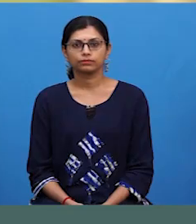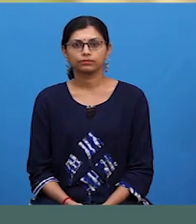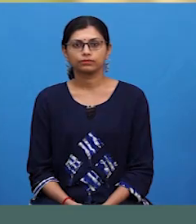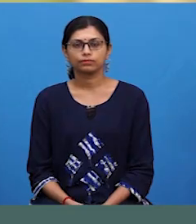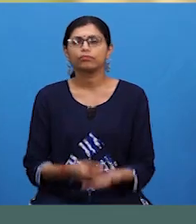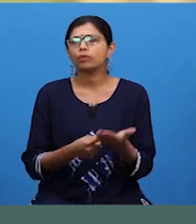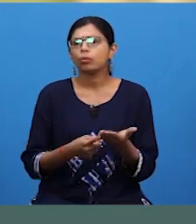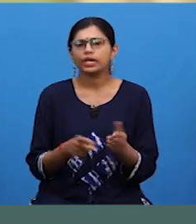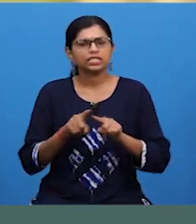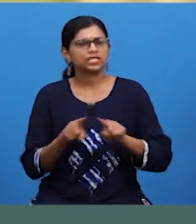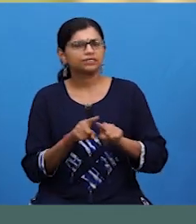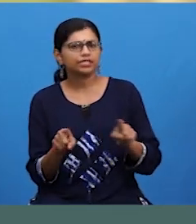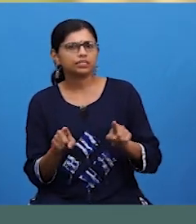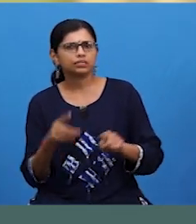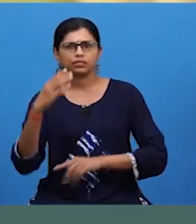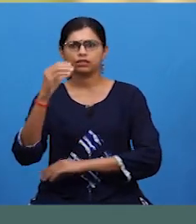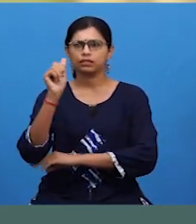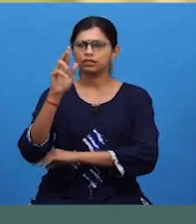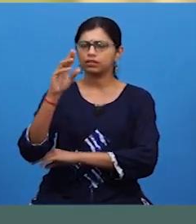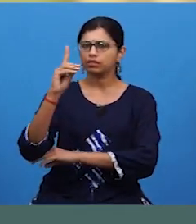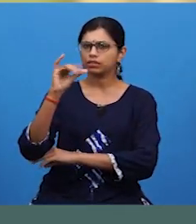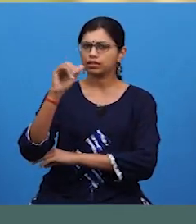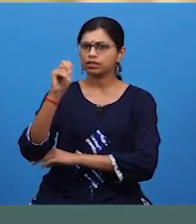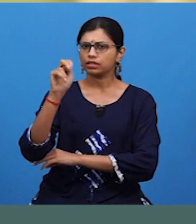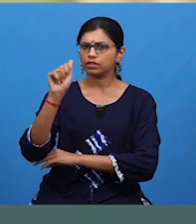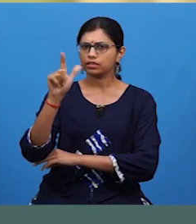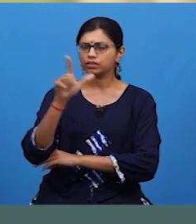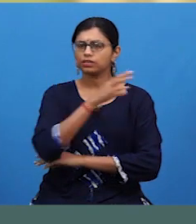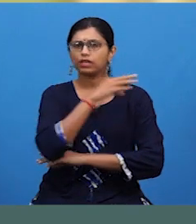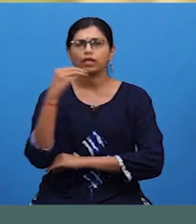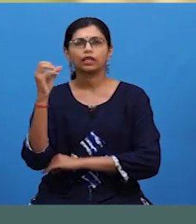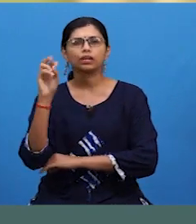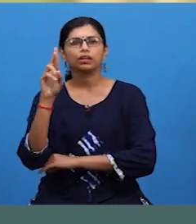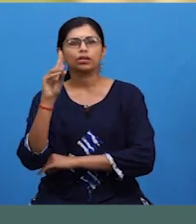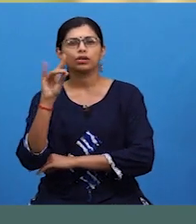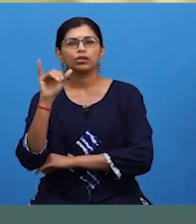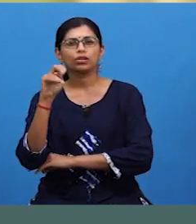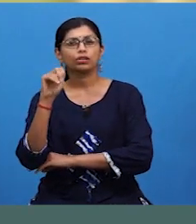What is the difference between these two types of numbers?